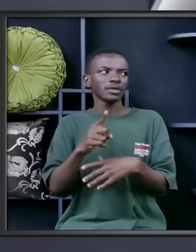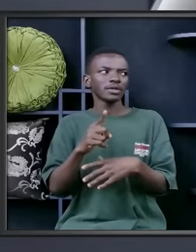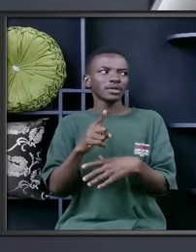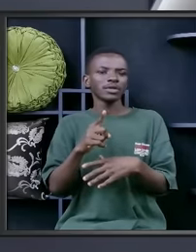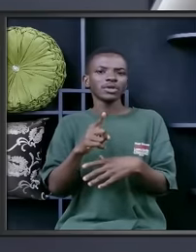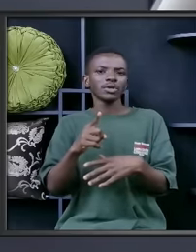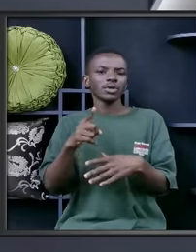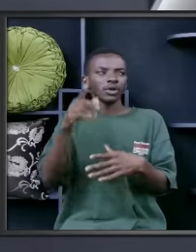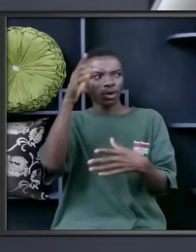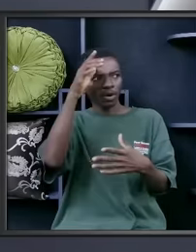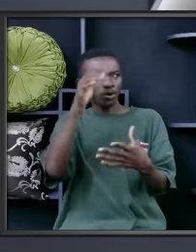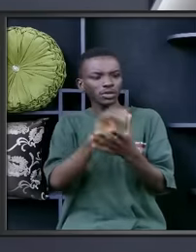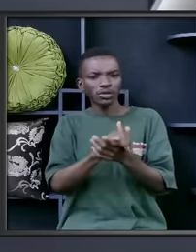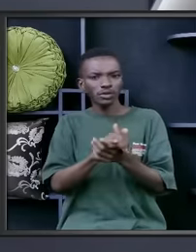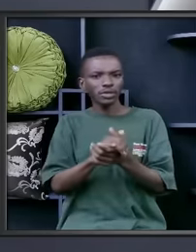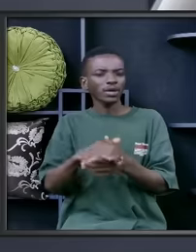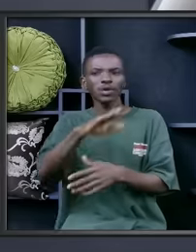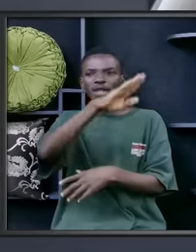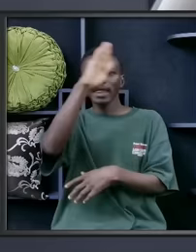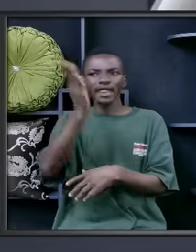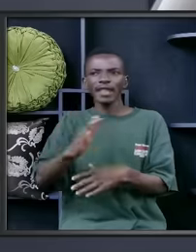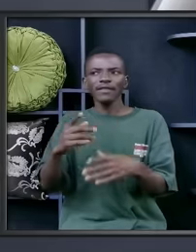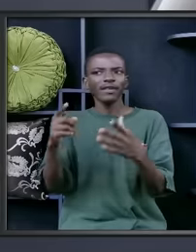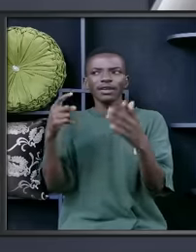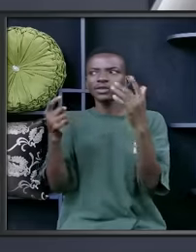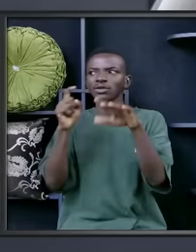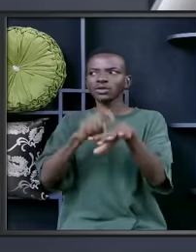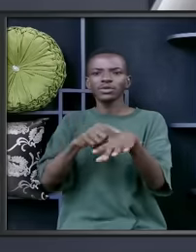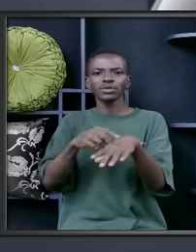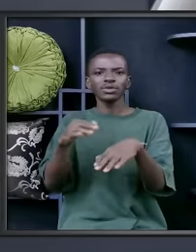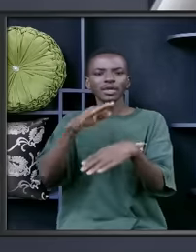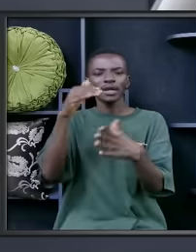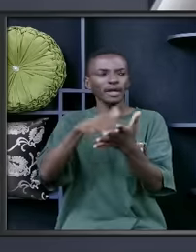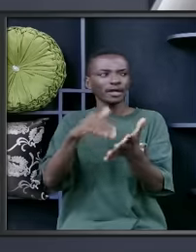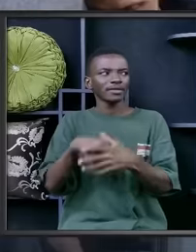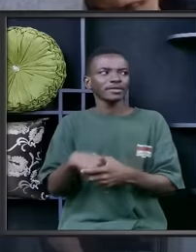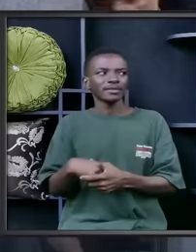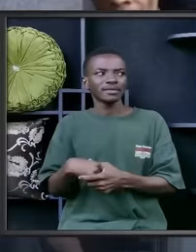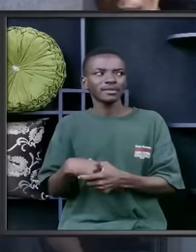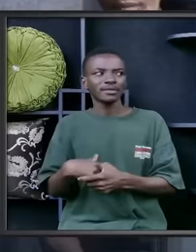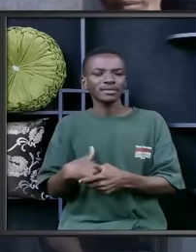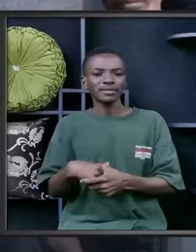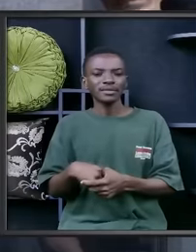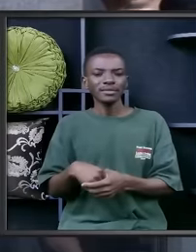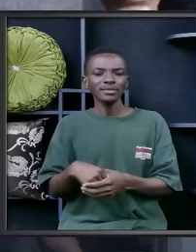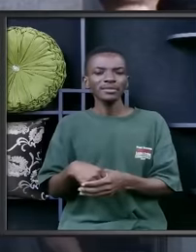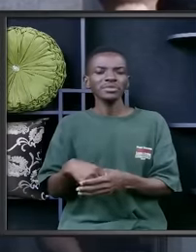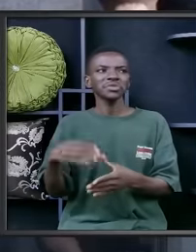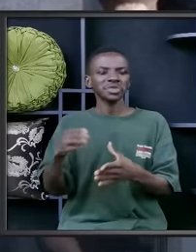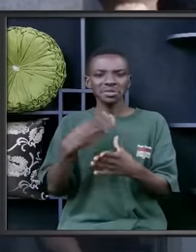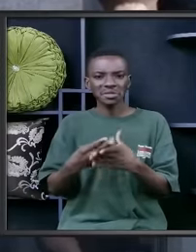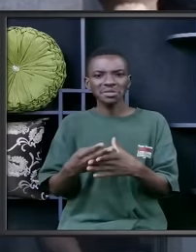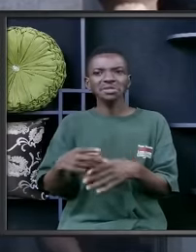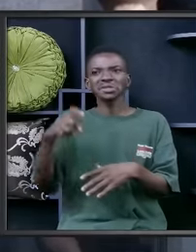can never ever lay his hands on you again. Amen. Amen. Amen. Whether na him